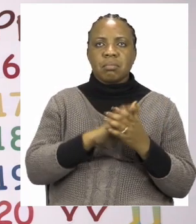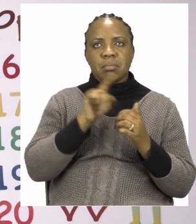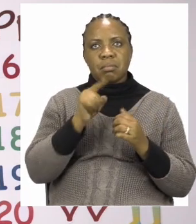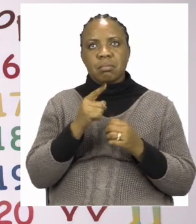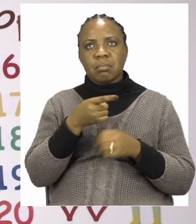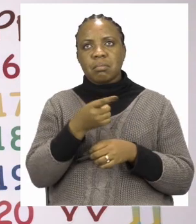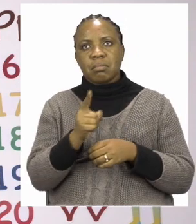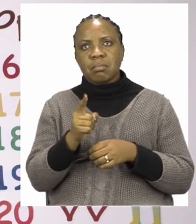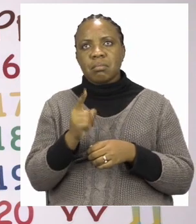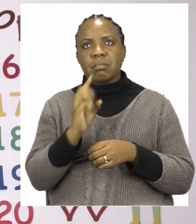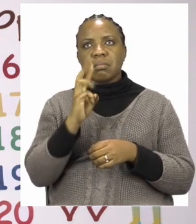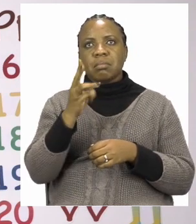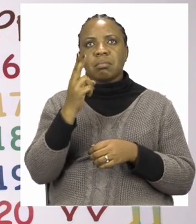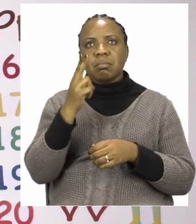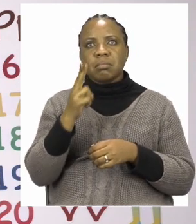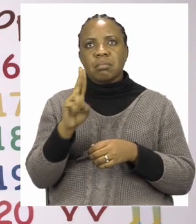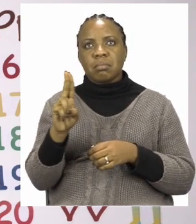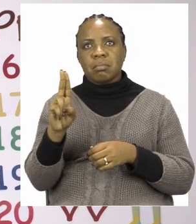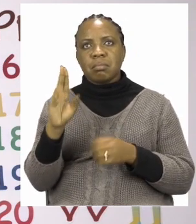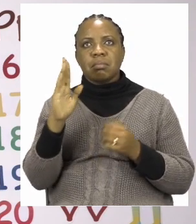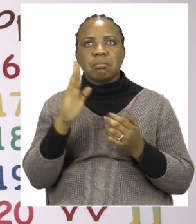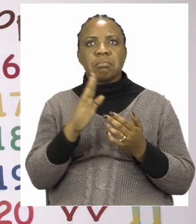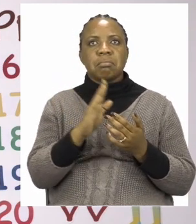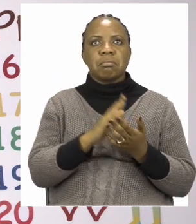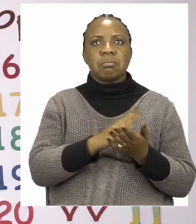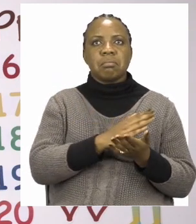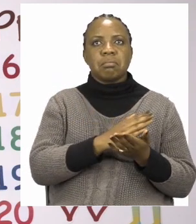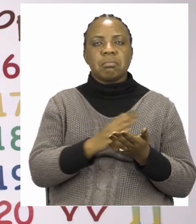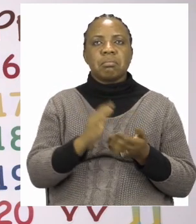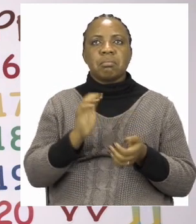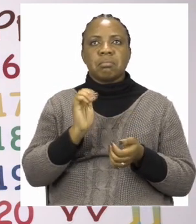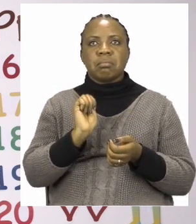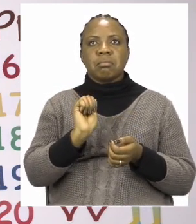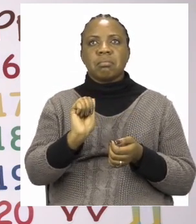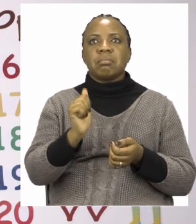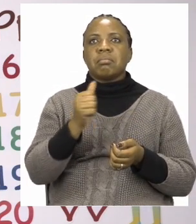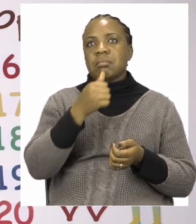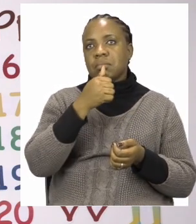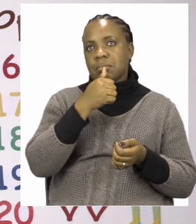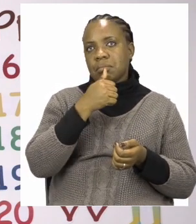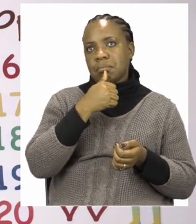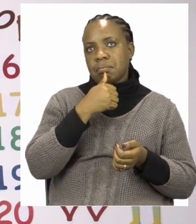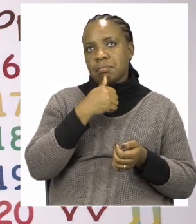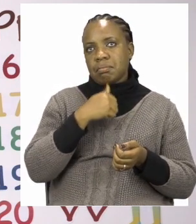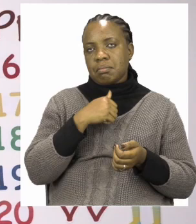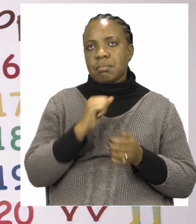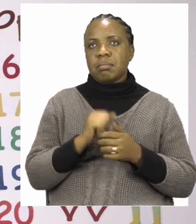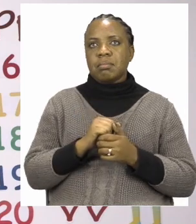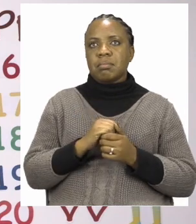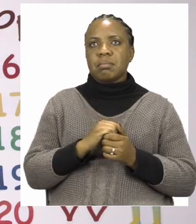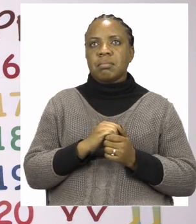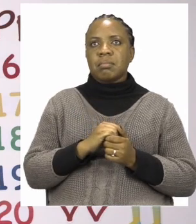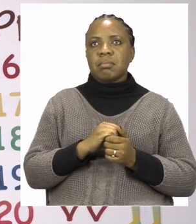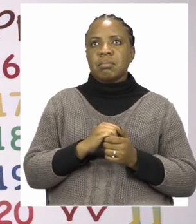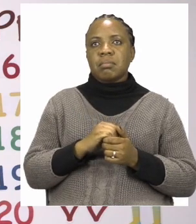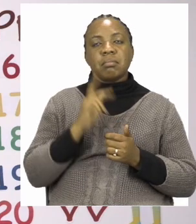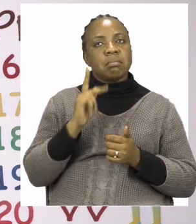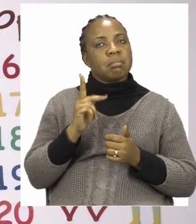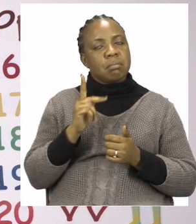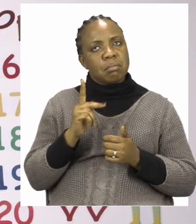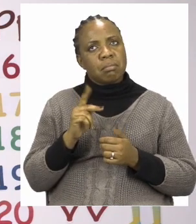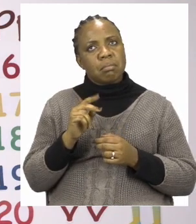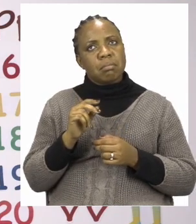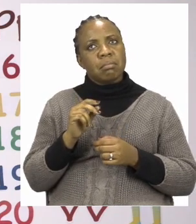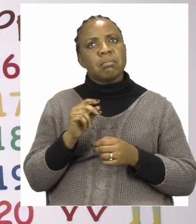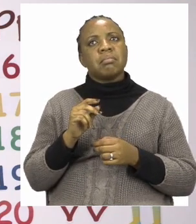not share your secrets. So I've used the word good again, which is fine,